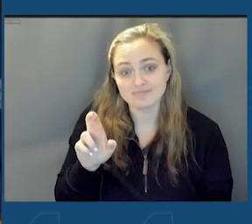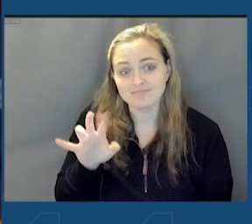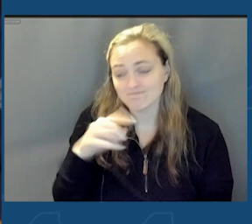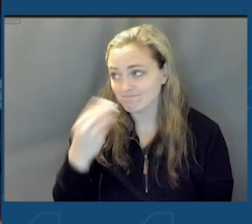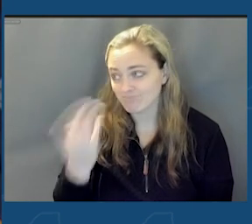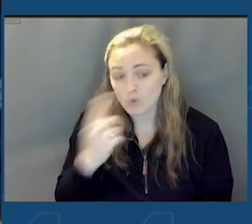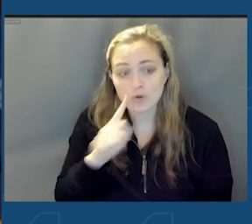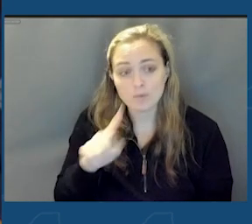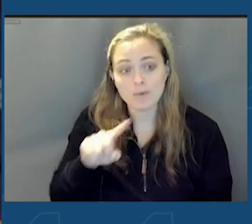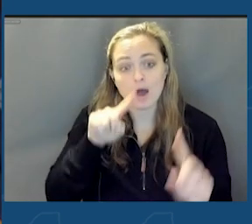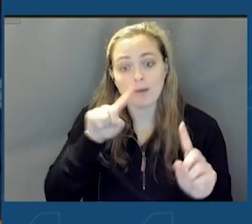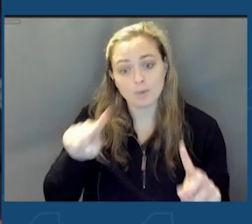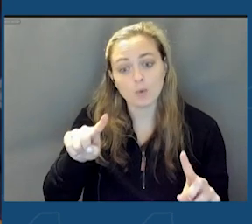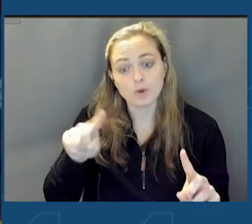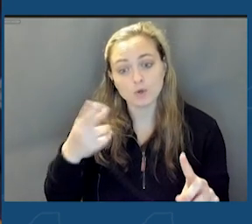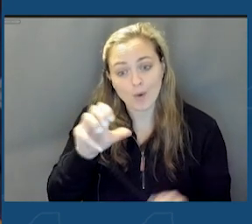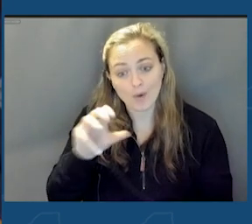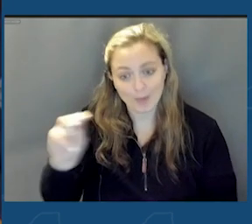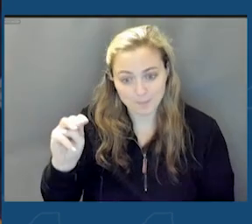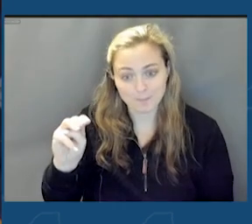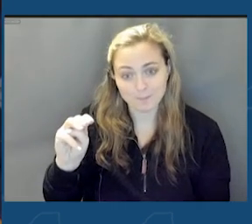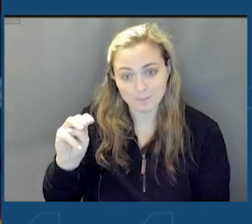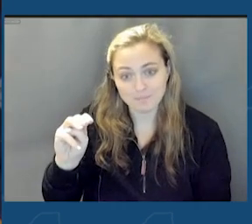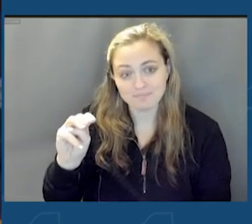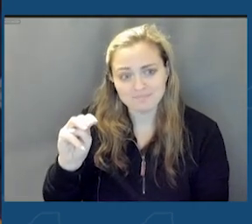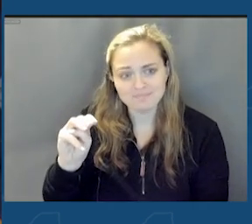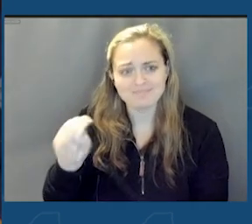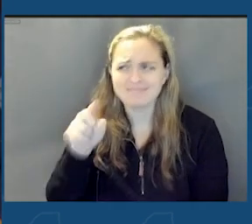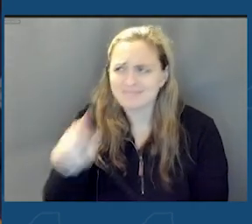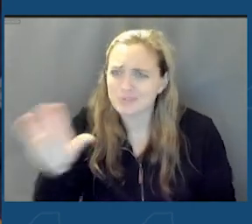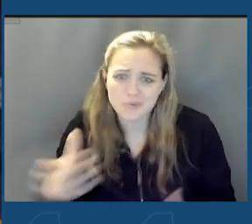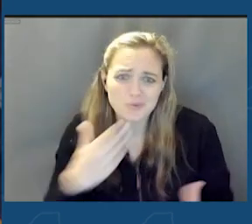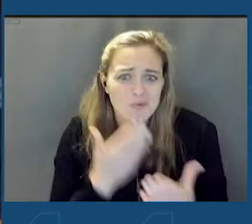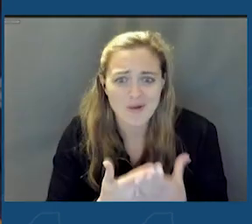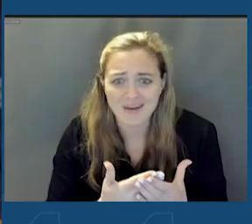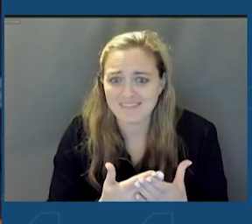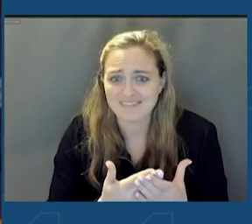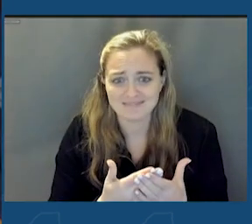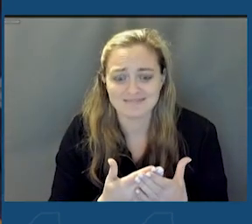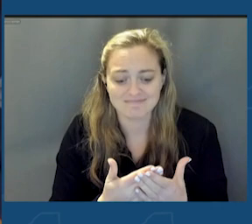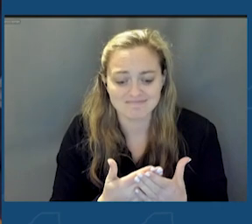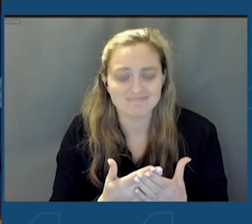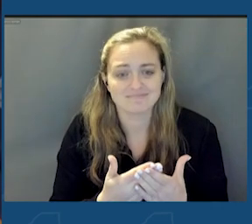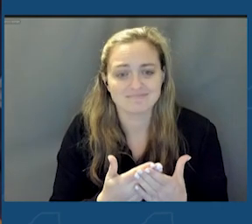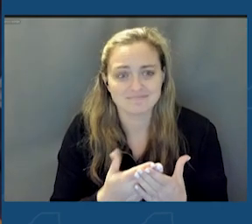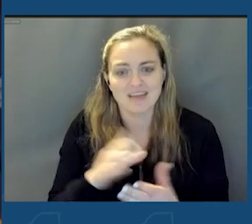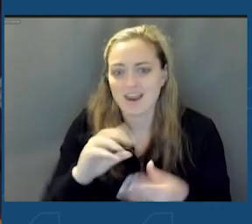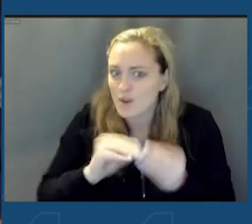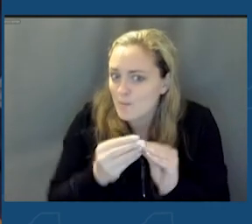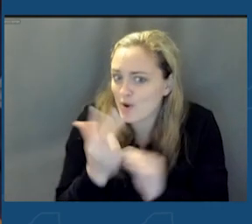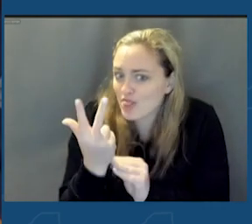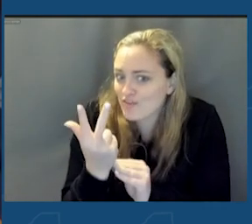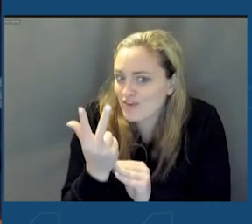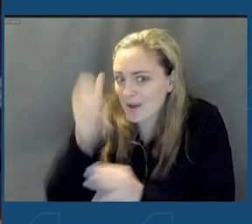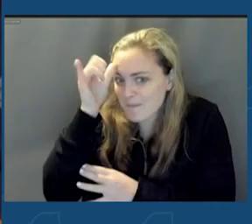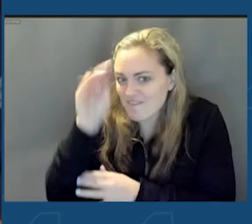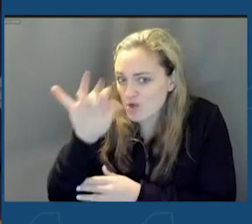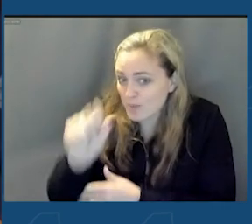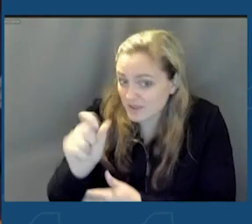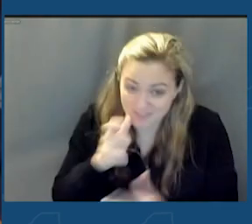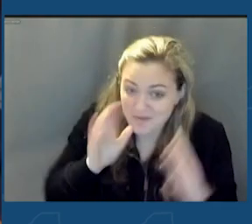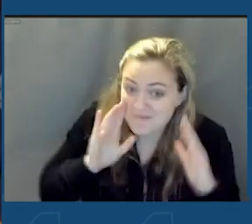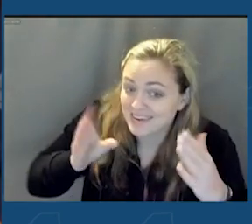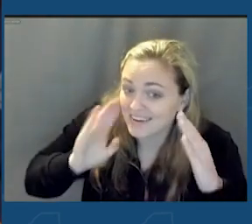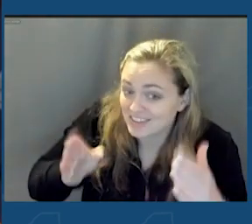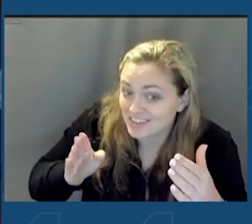up to Harlem. He is doing well. DeMar Hamlin, number 3, Buffalo Bills, in case you're not paying attention, in